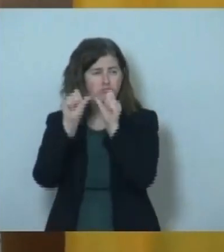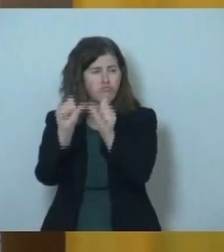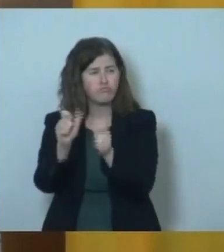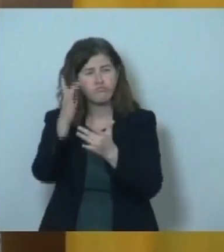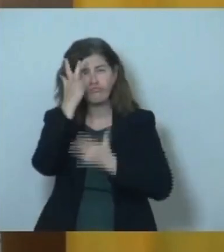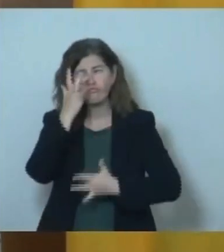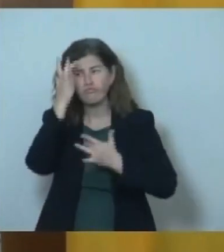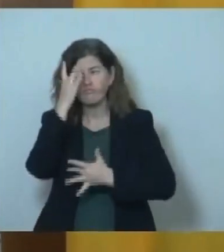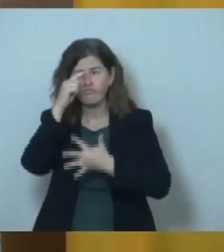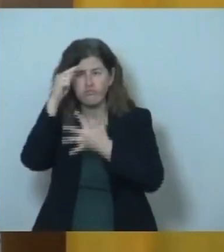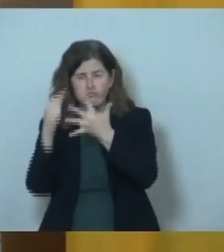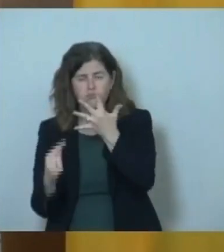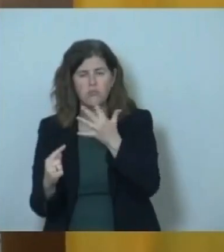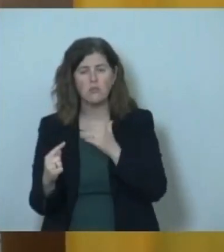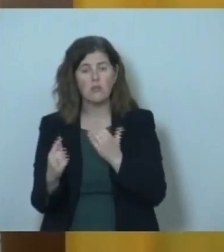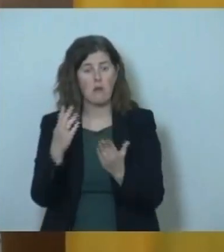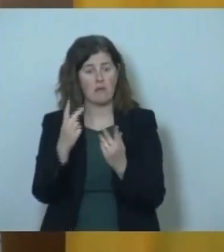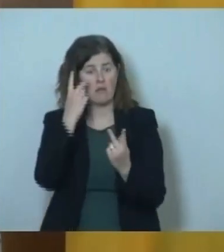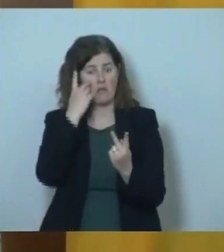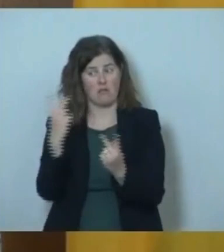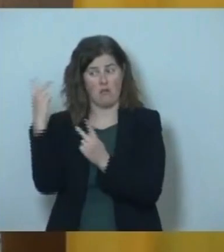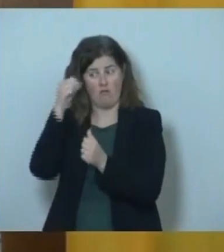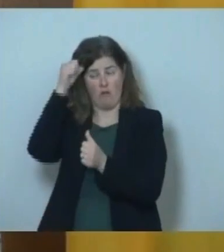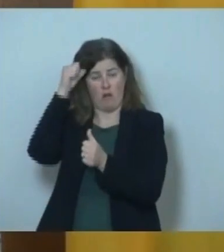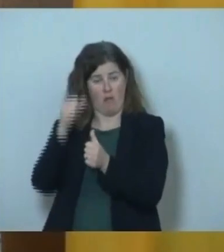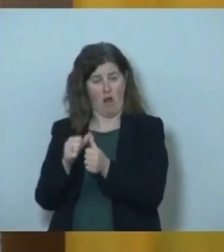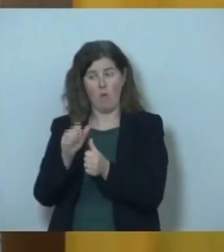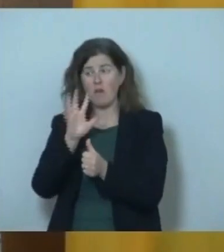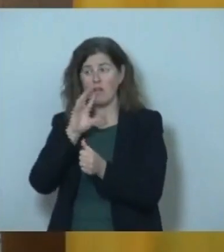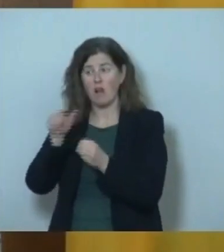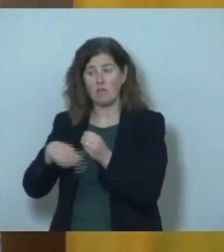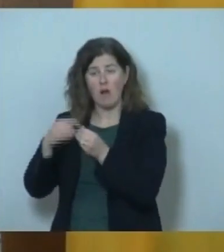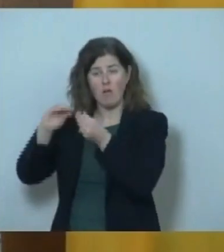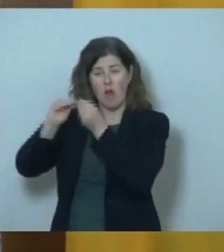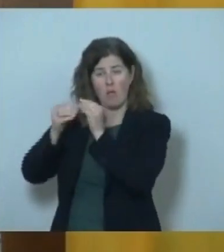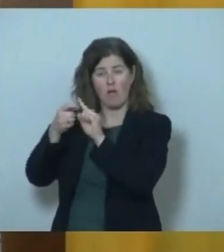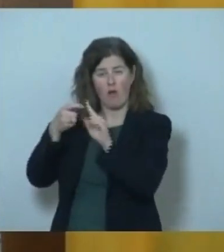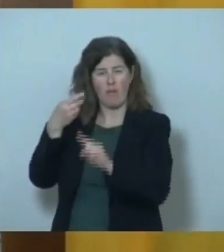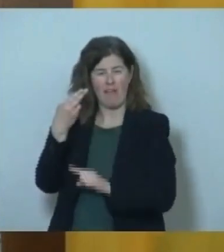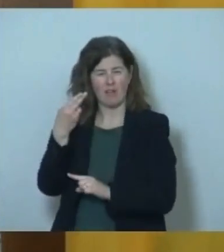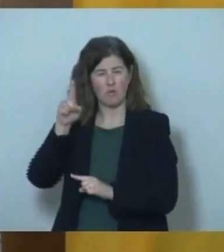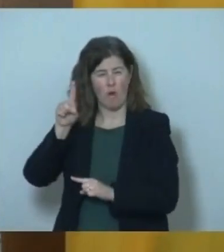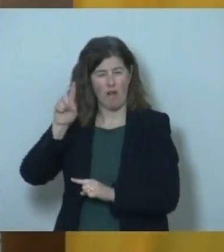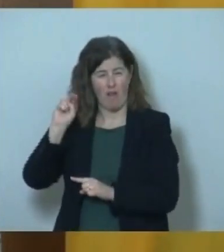conditions. And you might recall that we've talked about data that we know for H1N1,